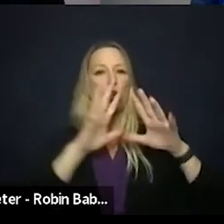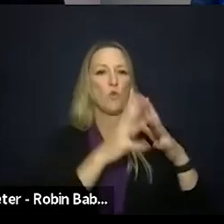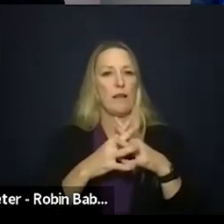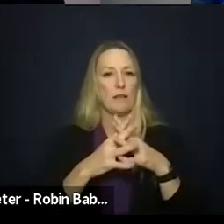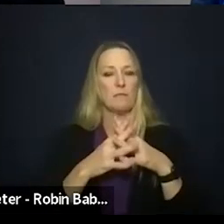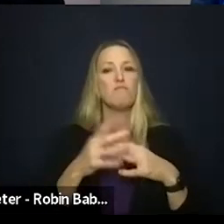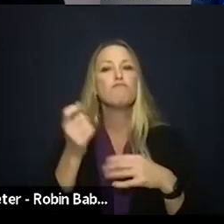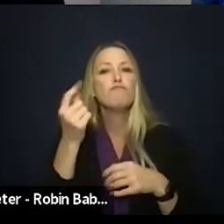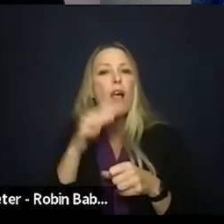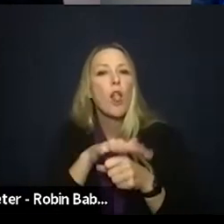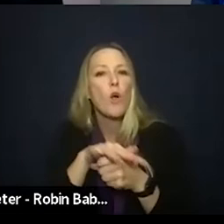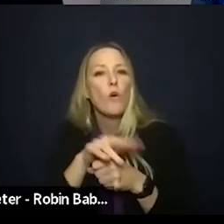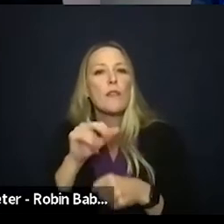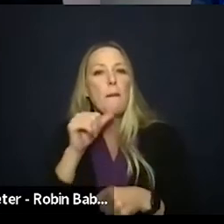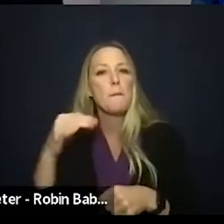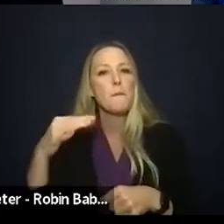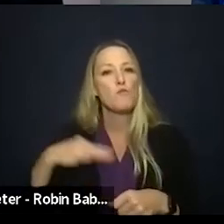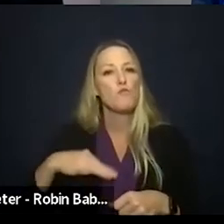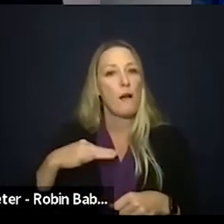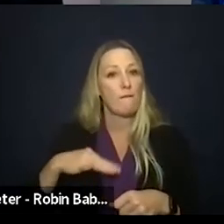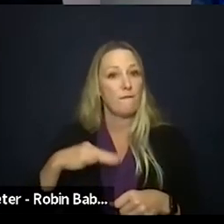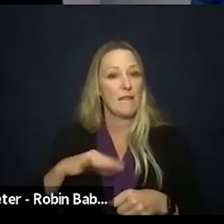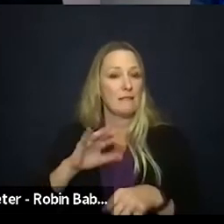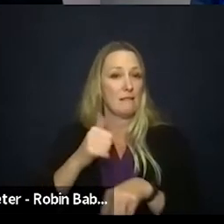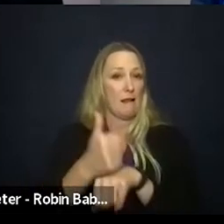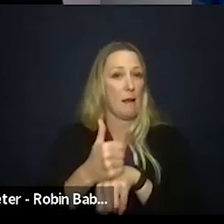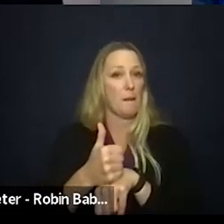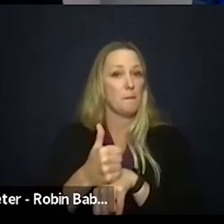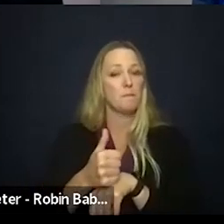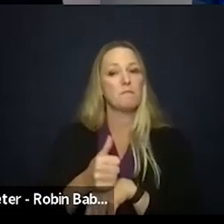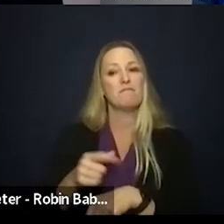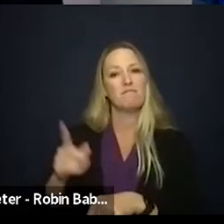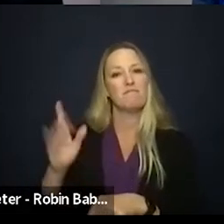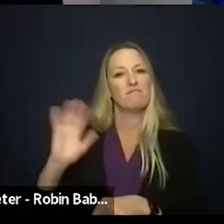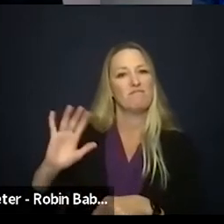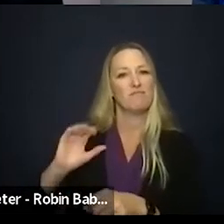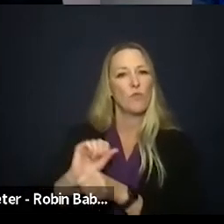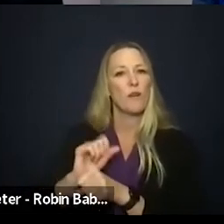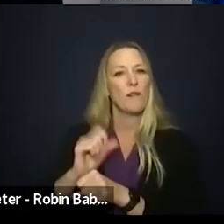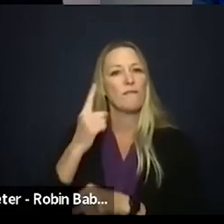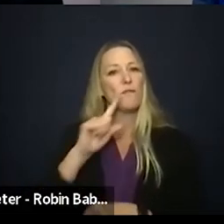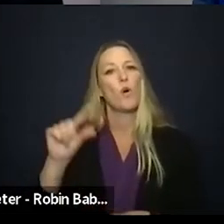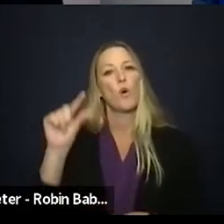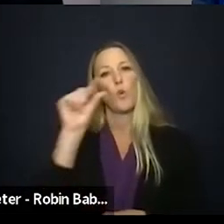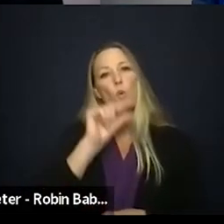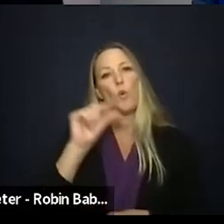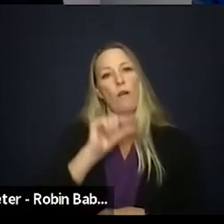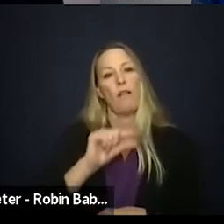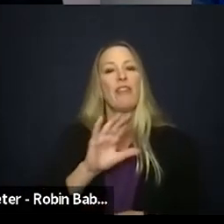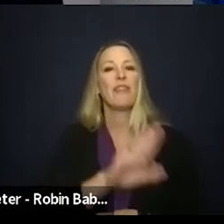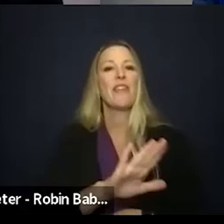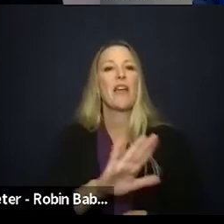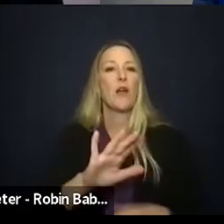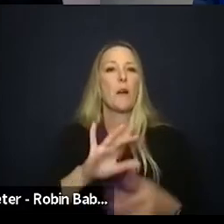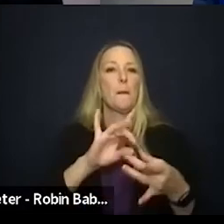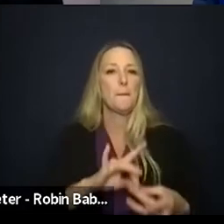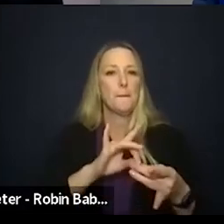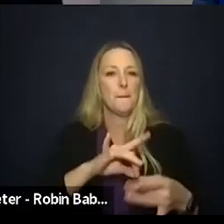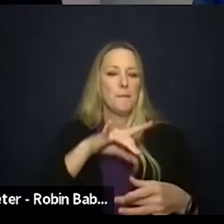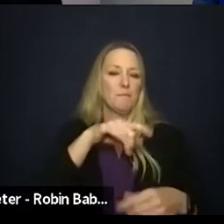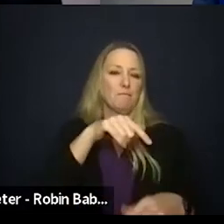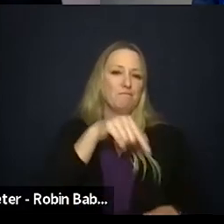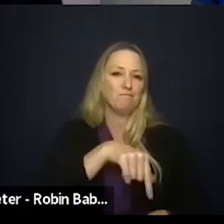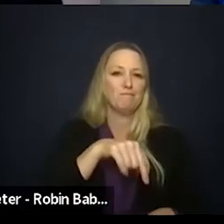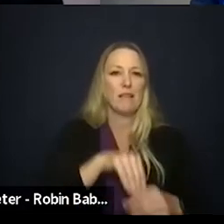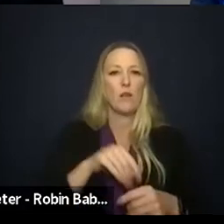uh founded by a former google executive uh in its las cumbres observatory and they're based in goleta so we're just super excited to be able to have